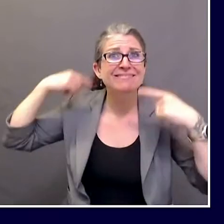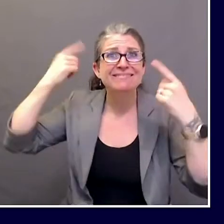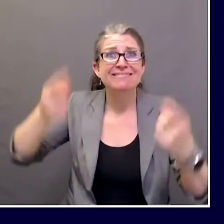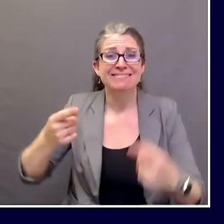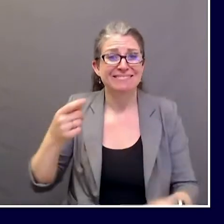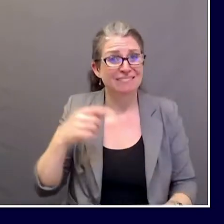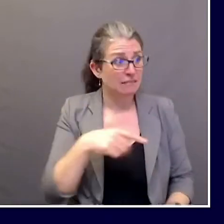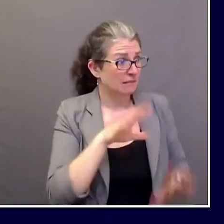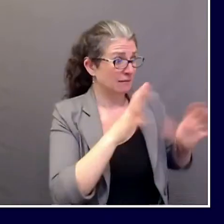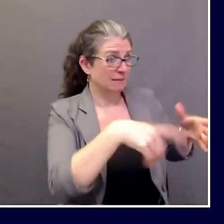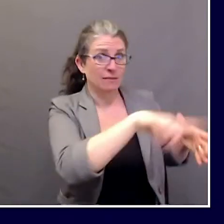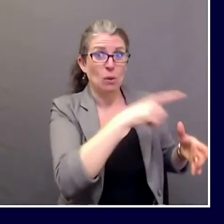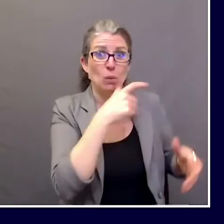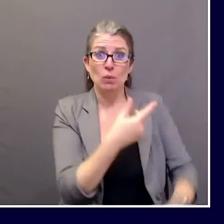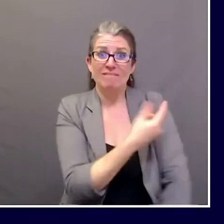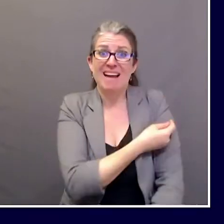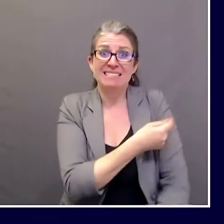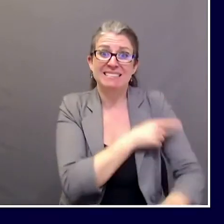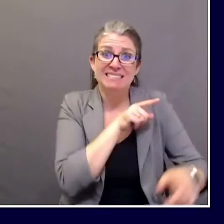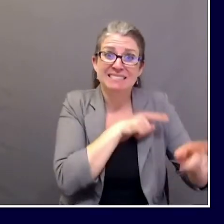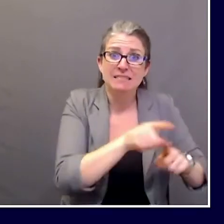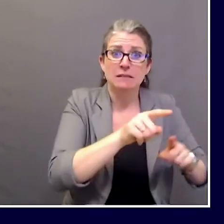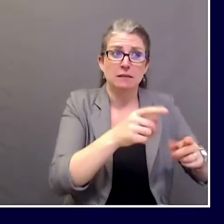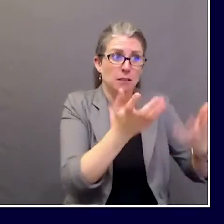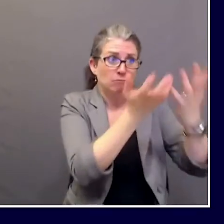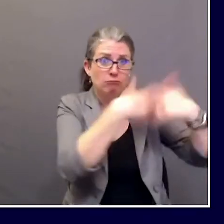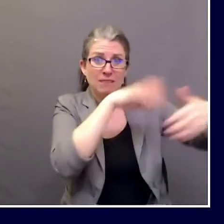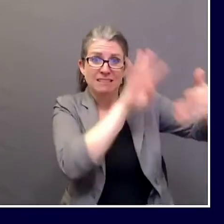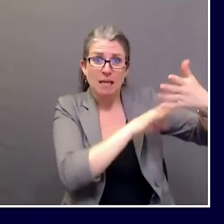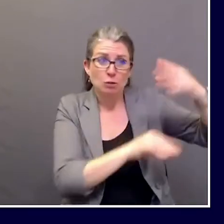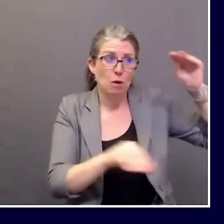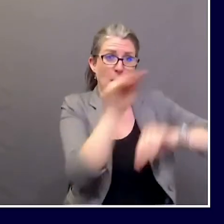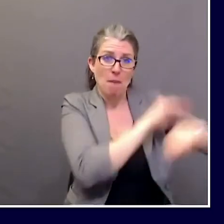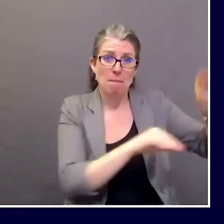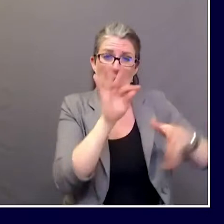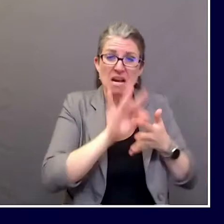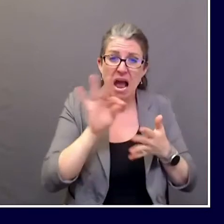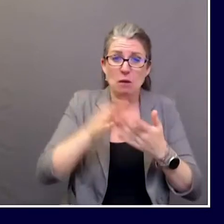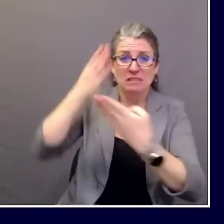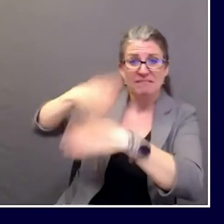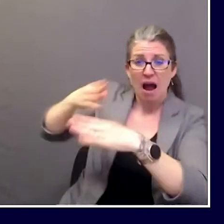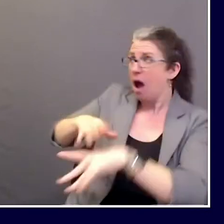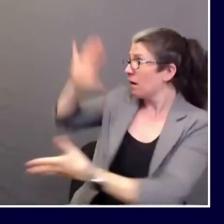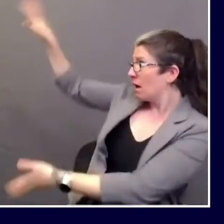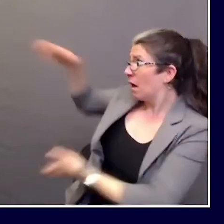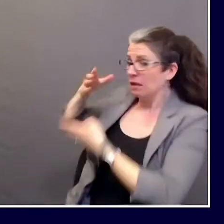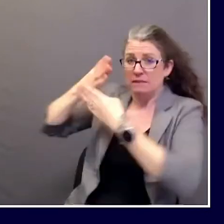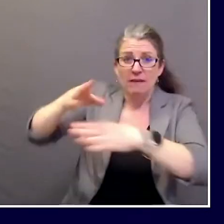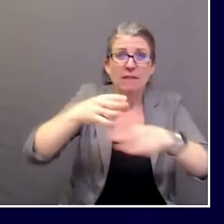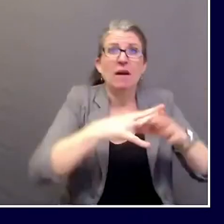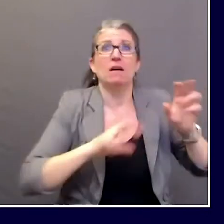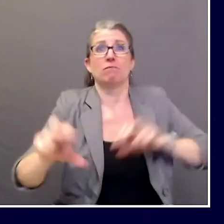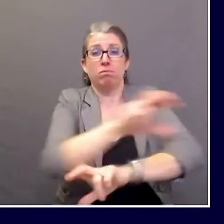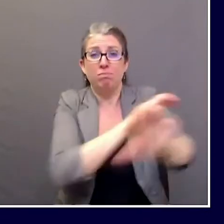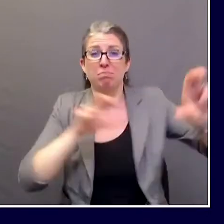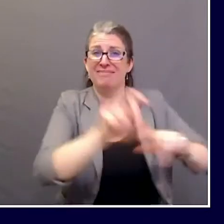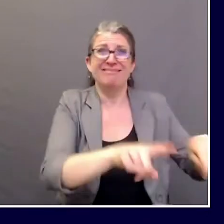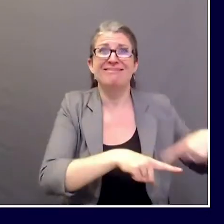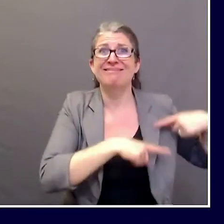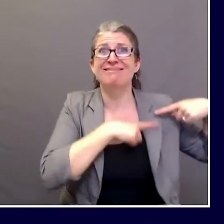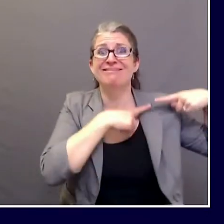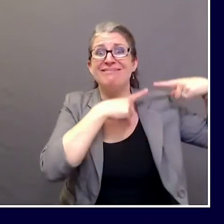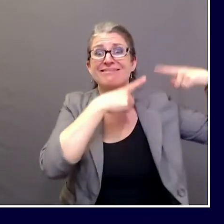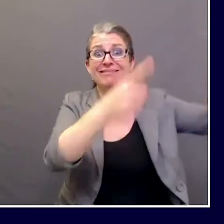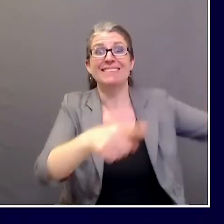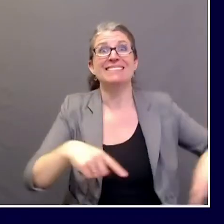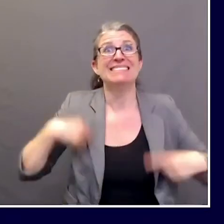scheduled appointments. When we see mismatches between that supply and that demand, we move doses around multiple times per week.